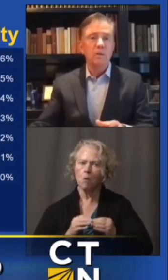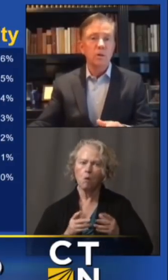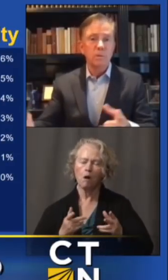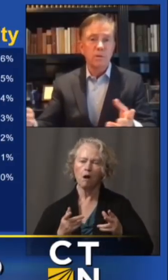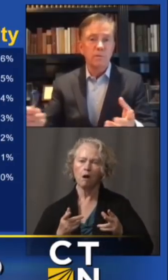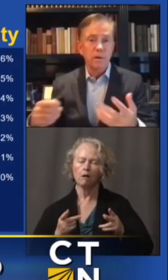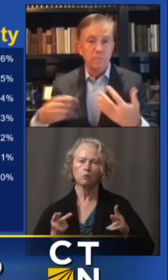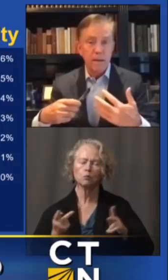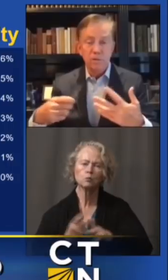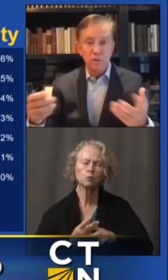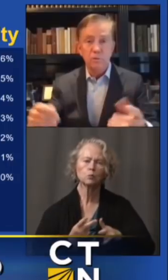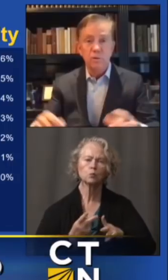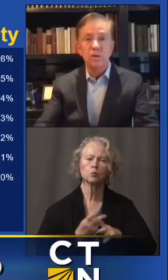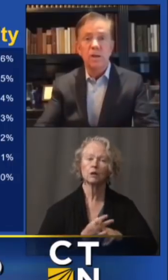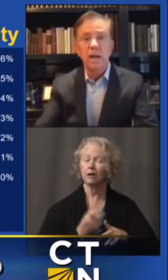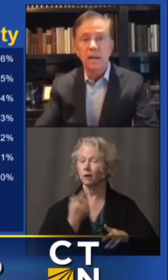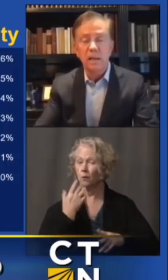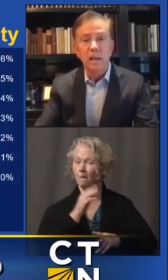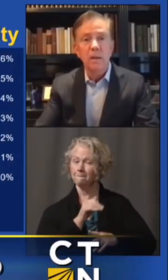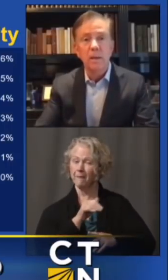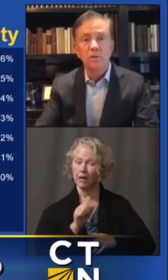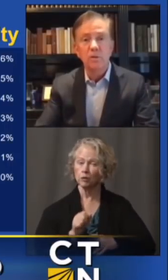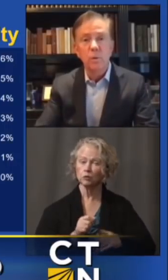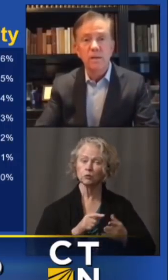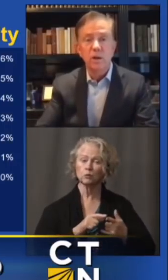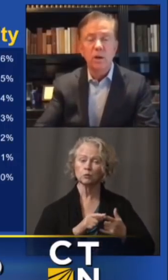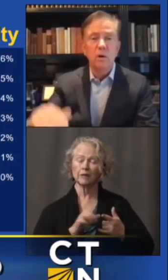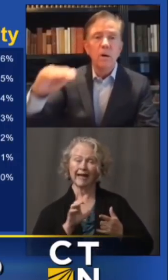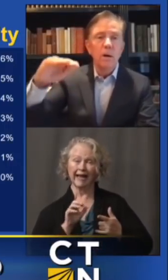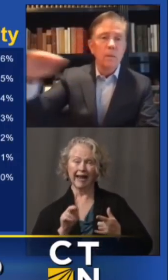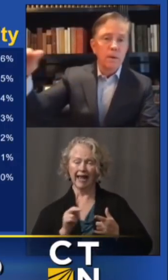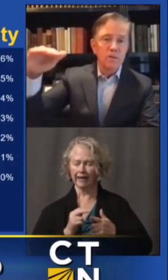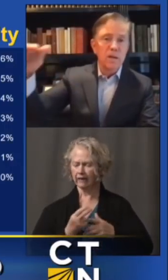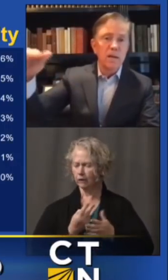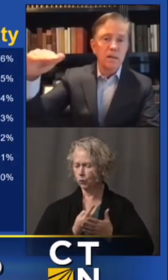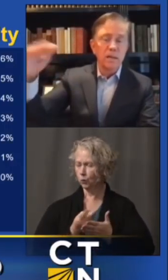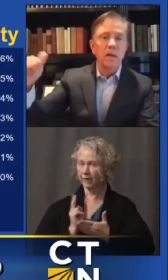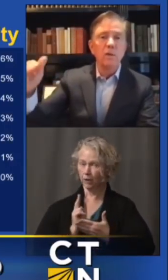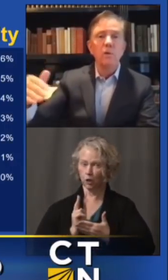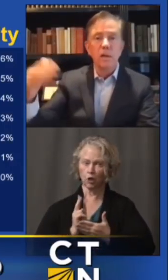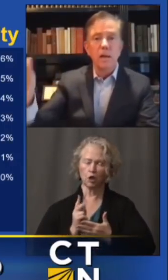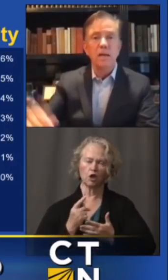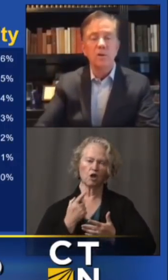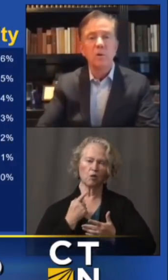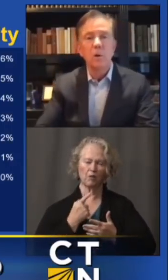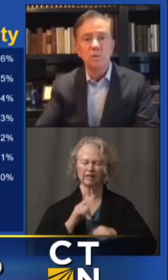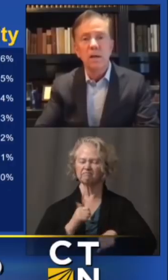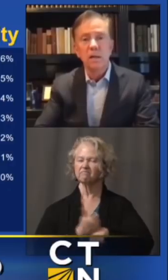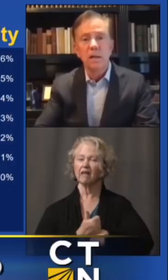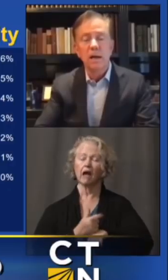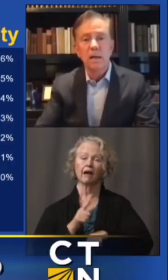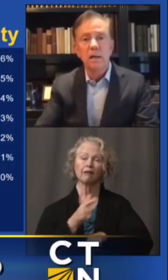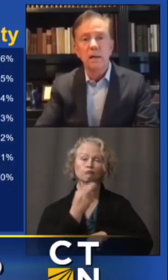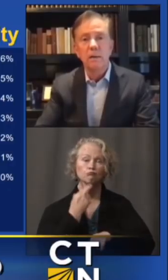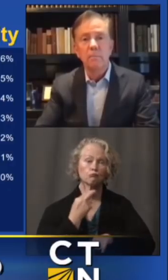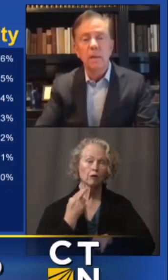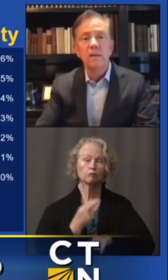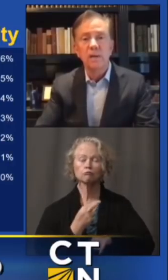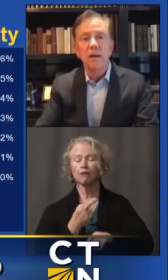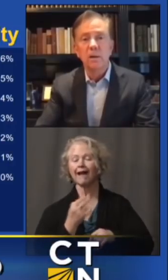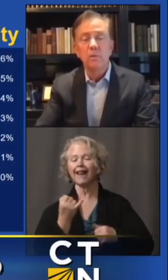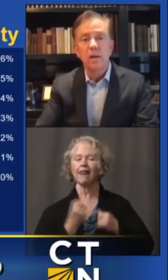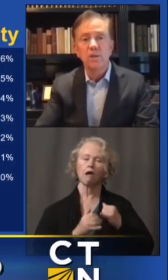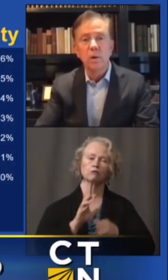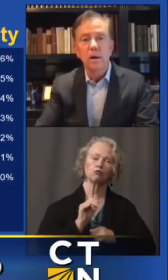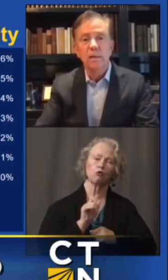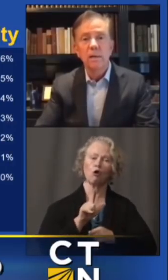in terms of Massachusetts and Connecticut led about 2 weeks ago by saying a 9:30 last call, 10 o'clock lights out